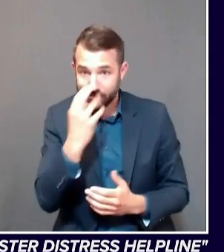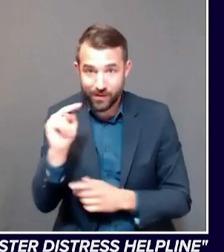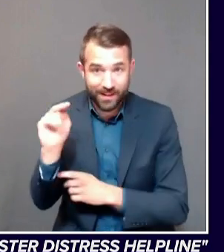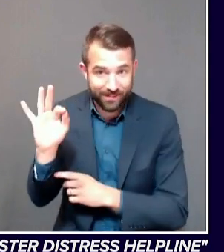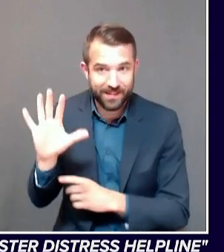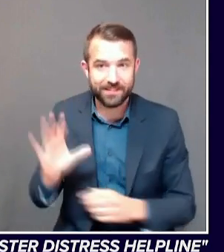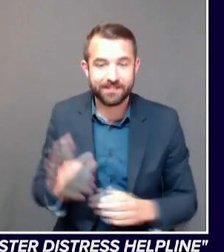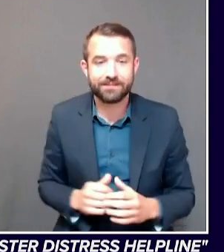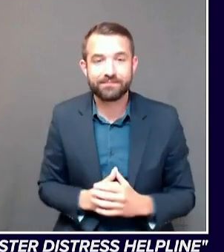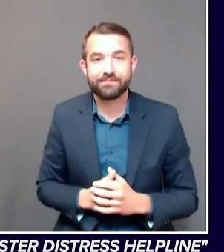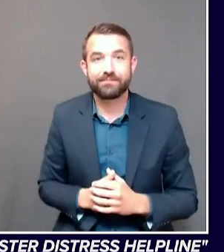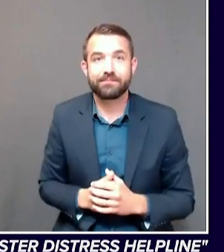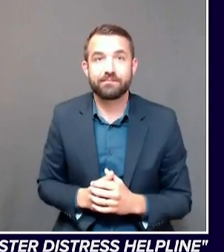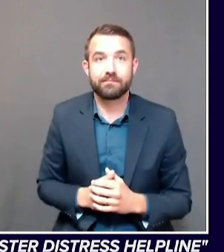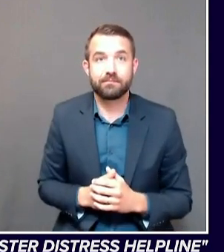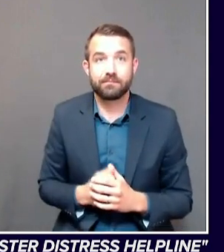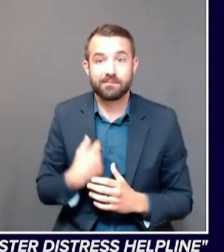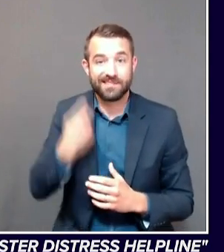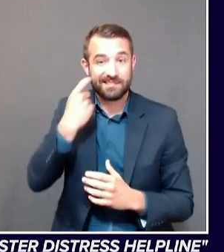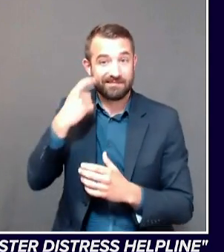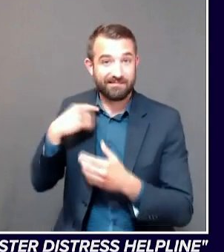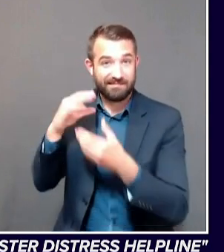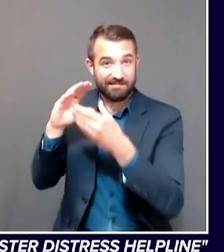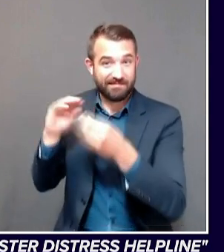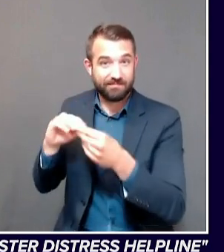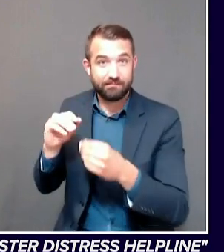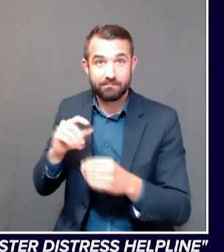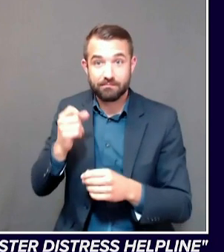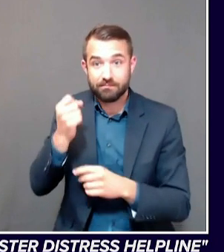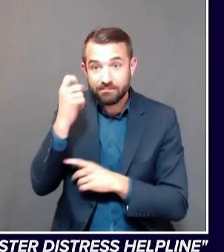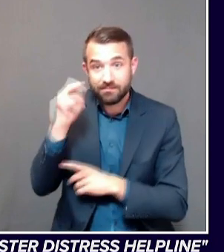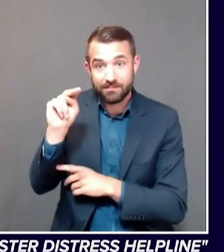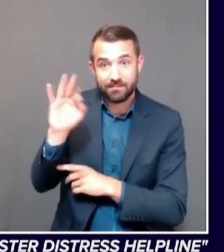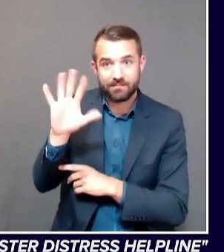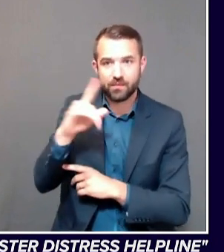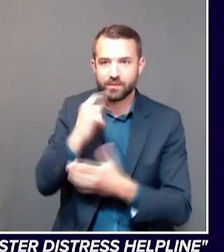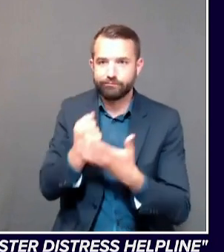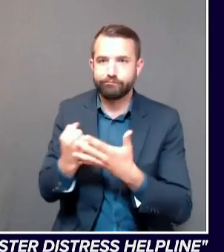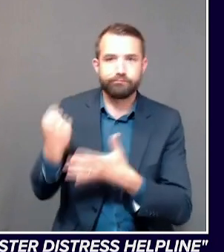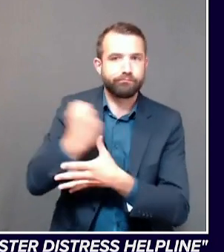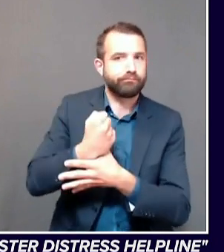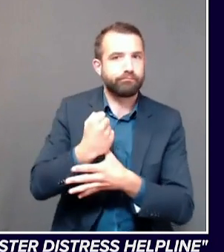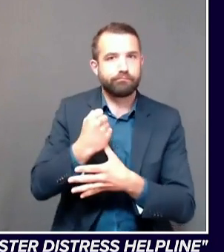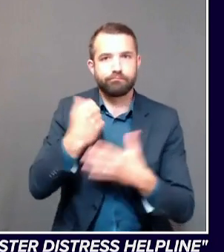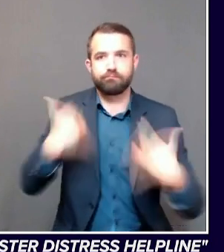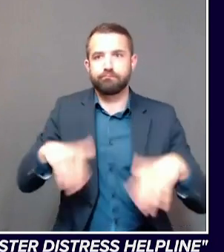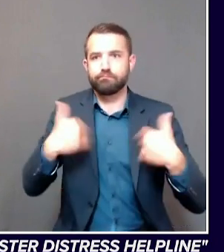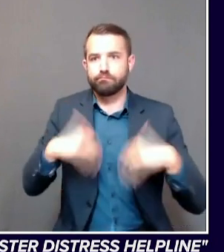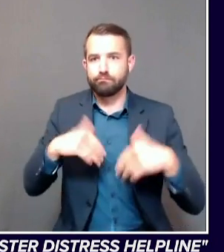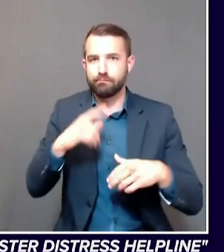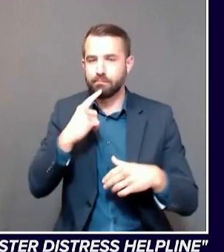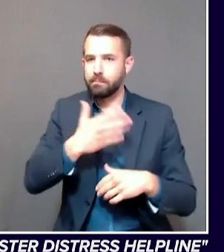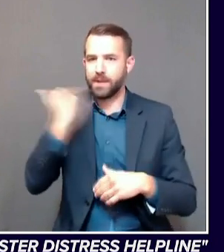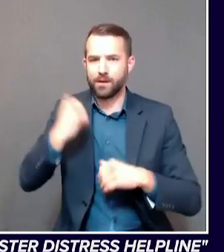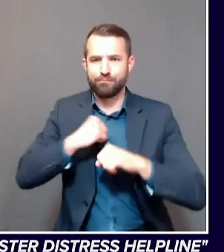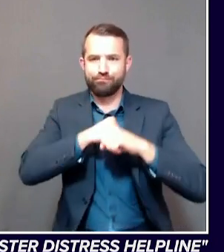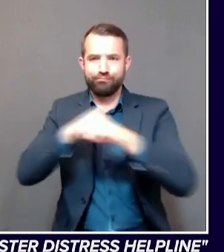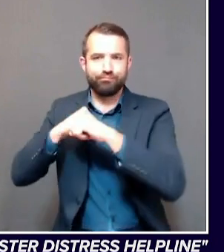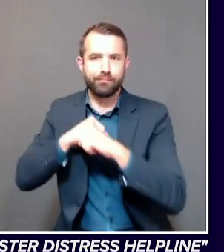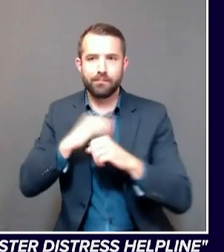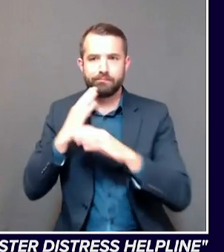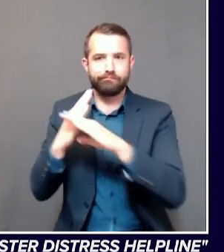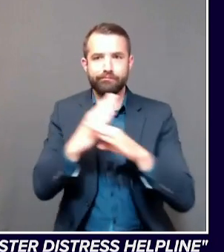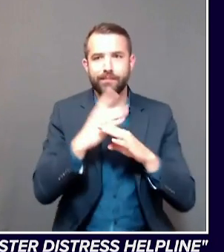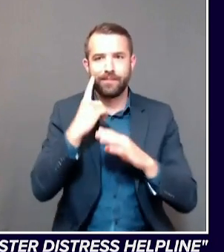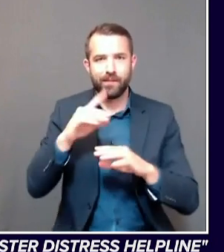are critical to allowing healthcare workers across the state to continue their work on the front lines, keeping people